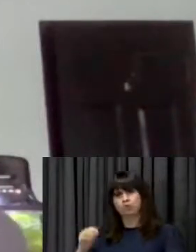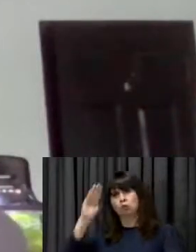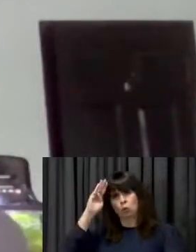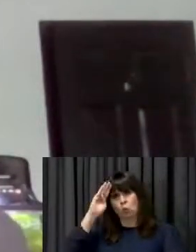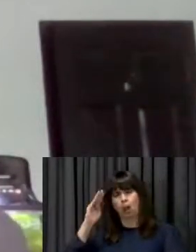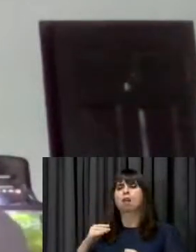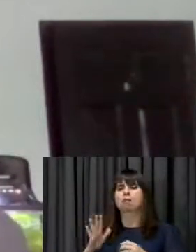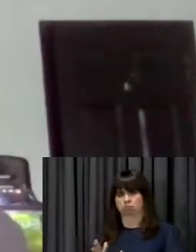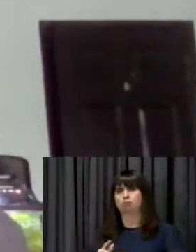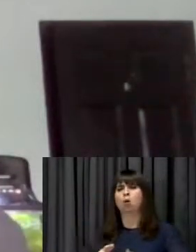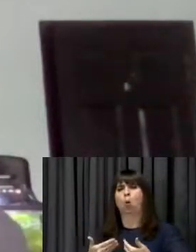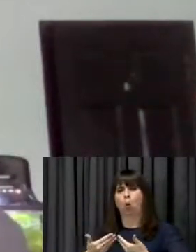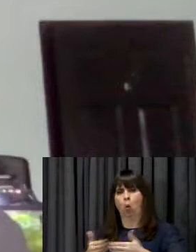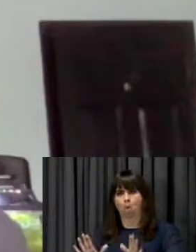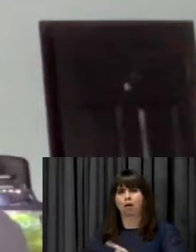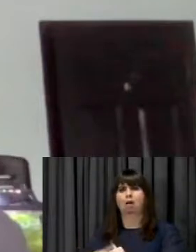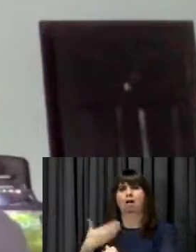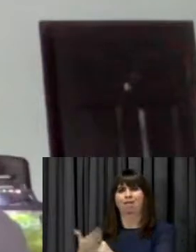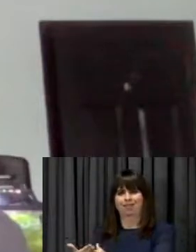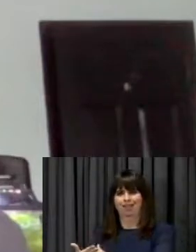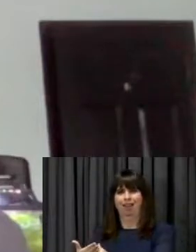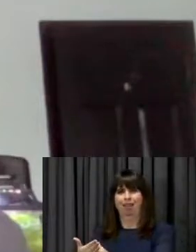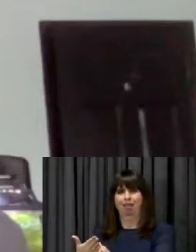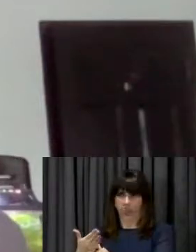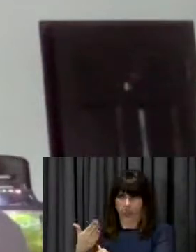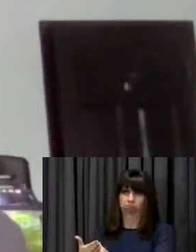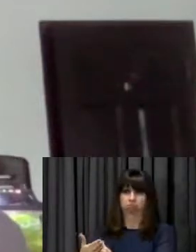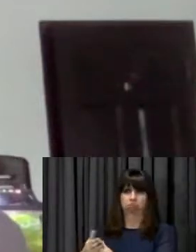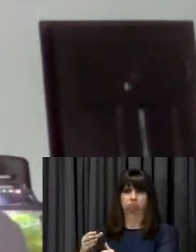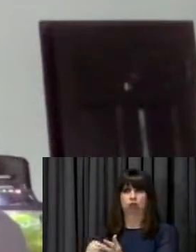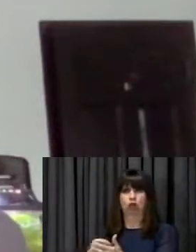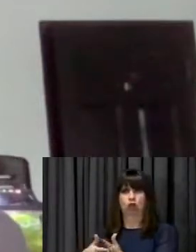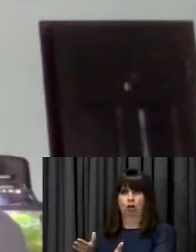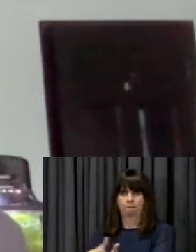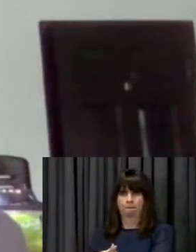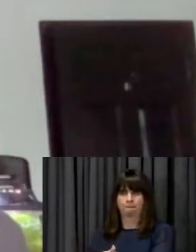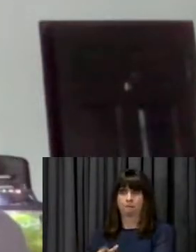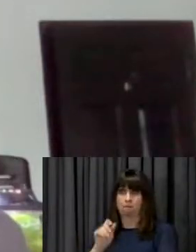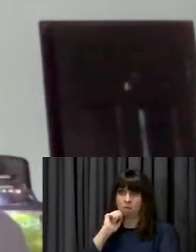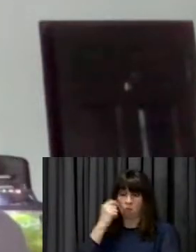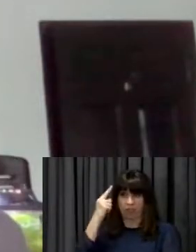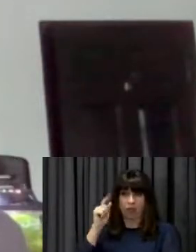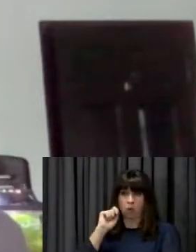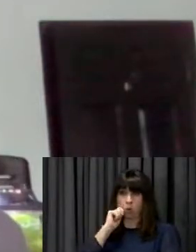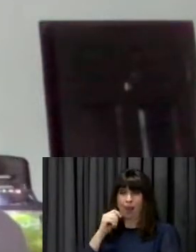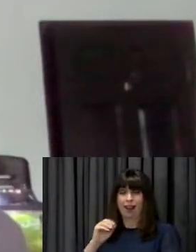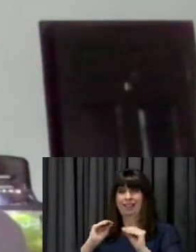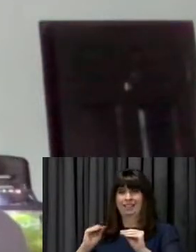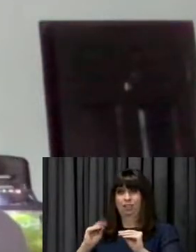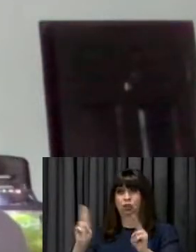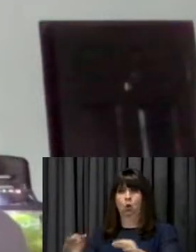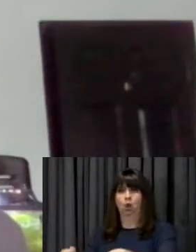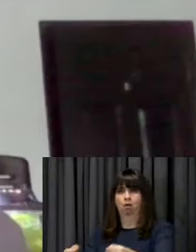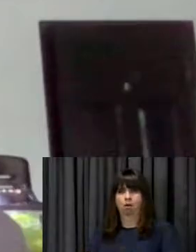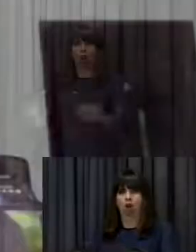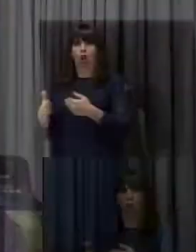term. Given the current rise in cases, are you considering changing that stance and ending face-to-face teaching early?